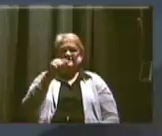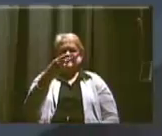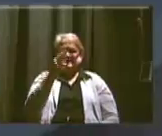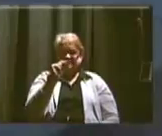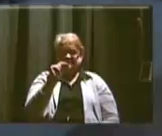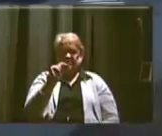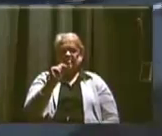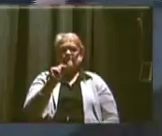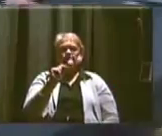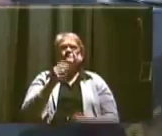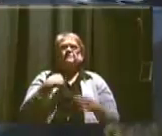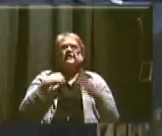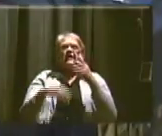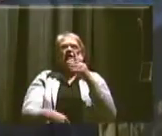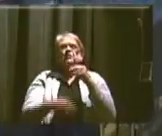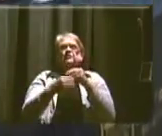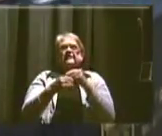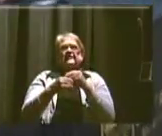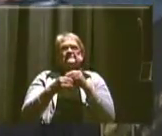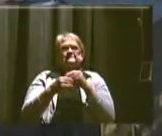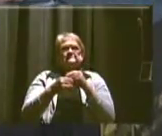I would just add that